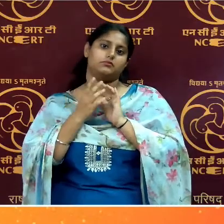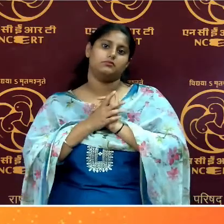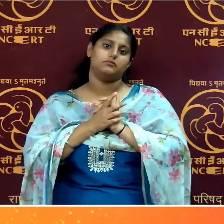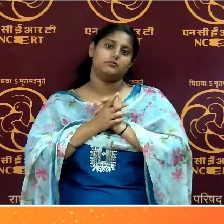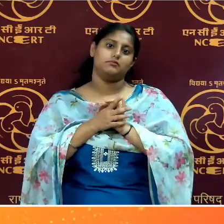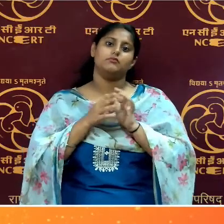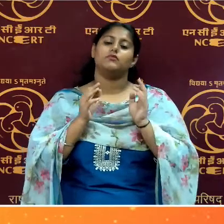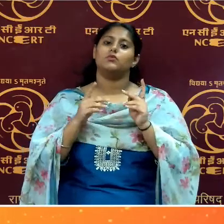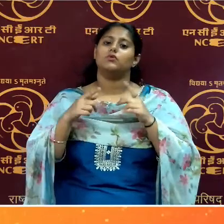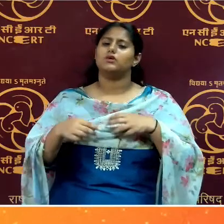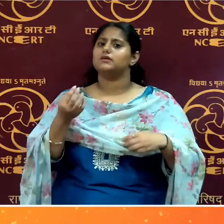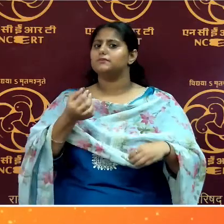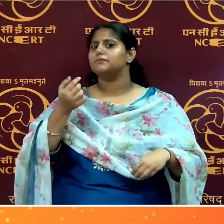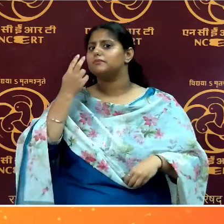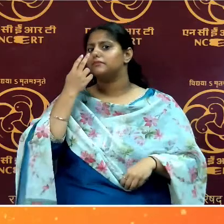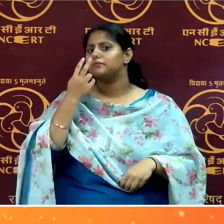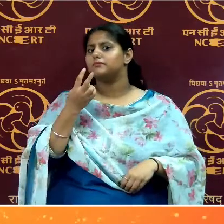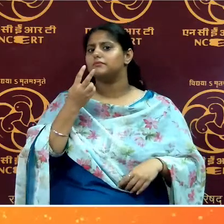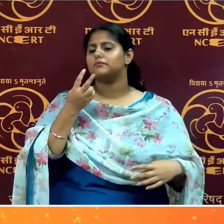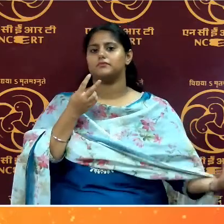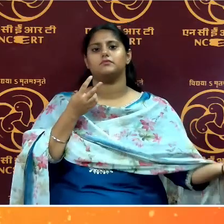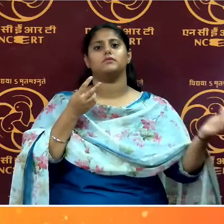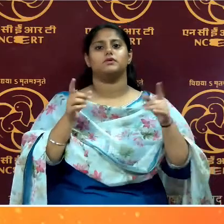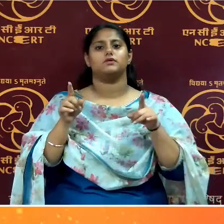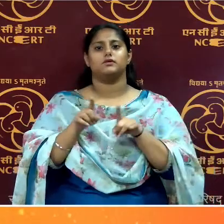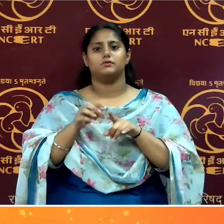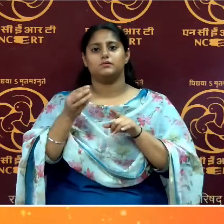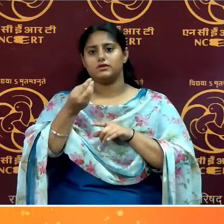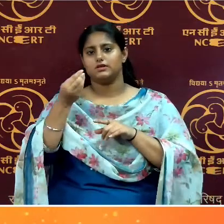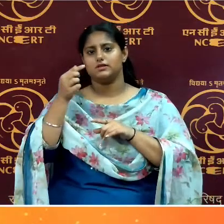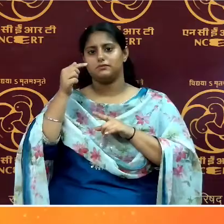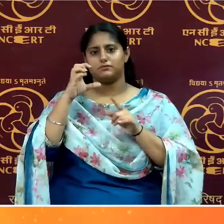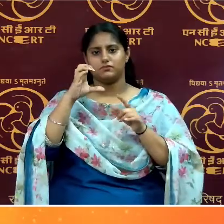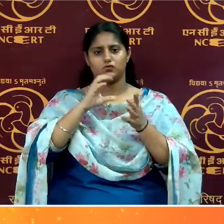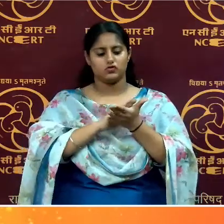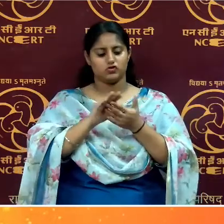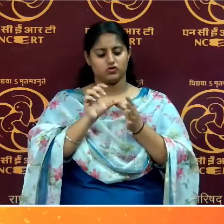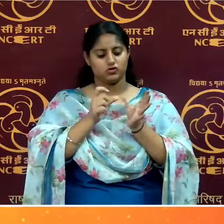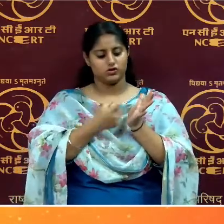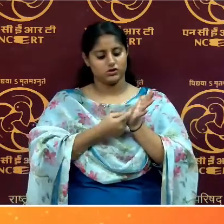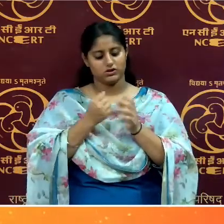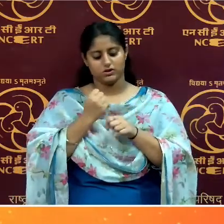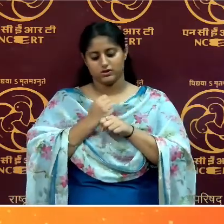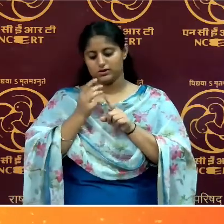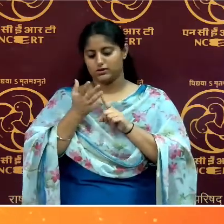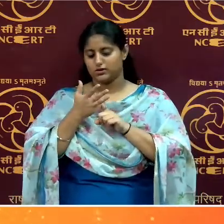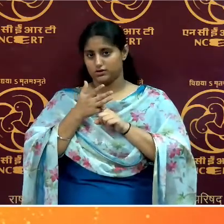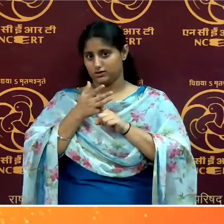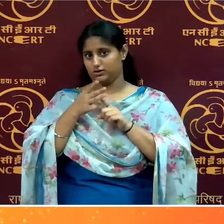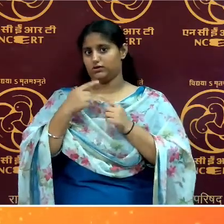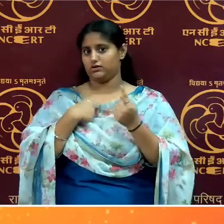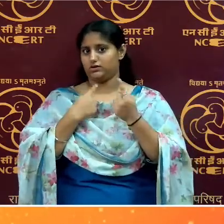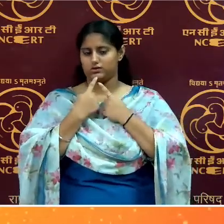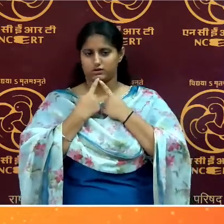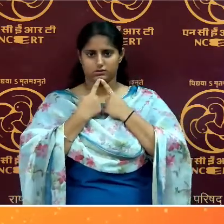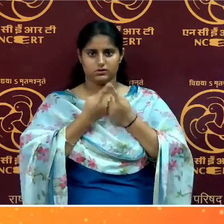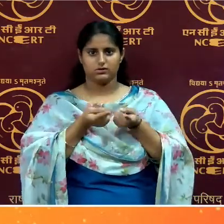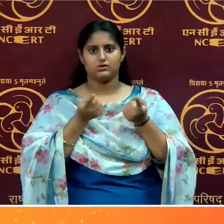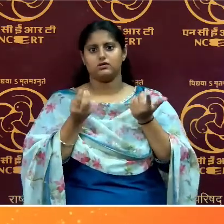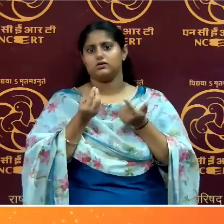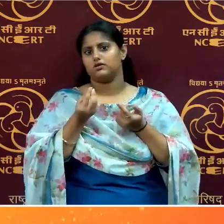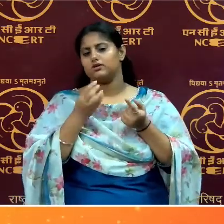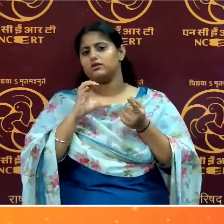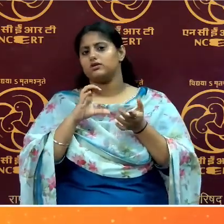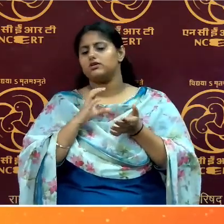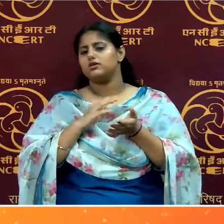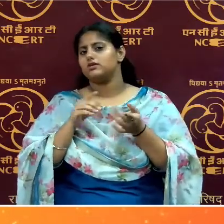we see that sometimes a specific kind of charge take place when it comes to clothes, and when we comb something and it gets charged